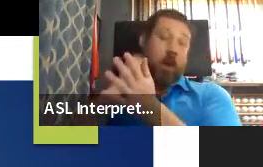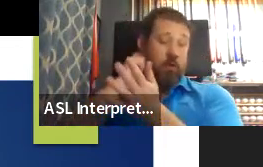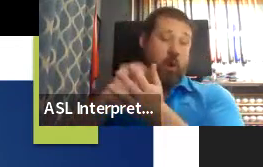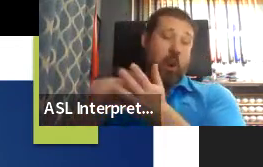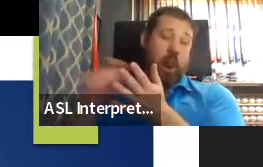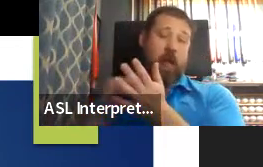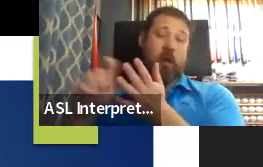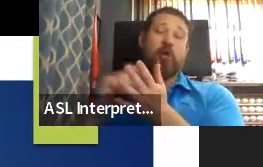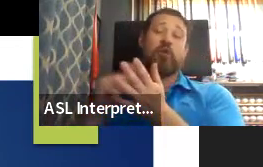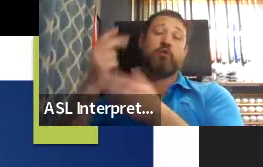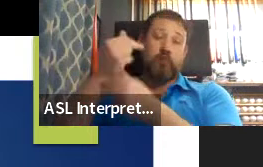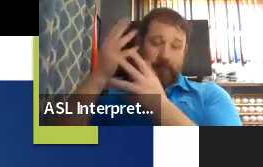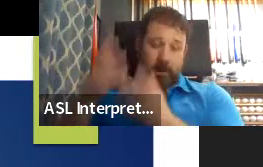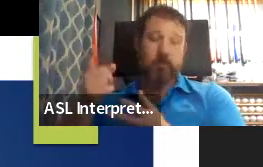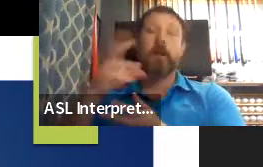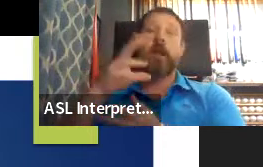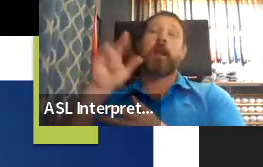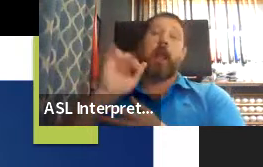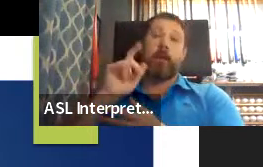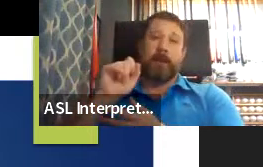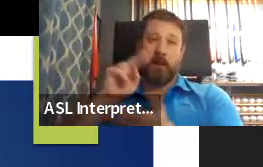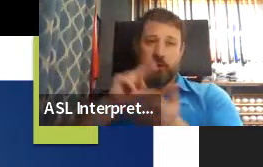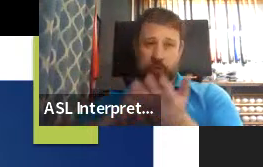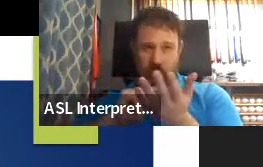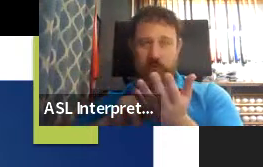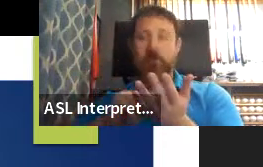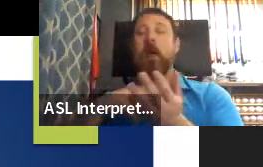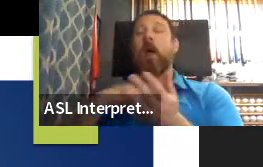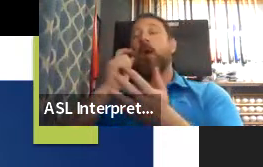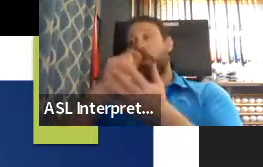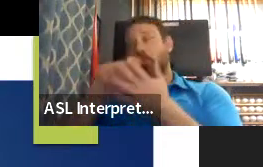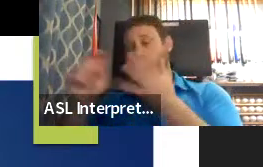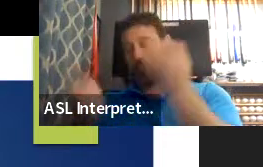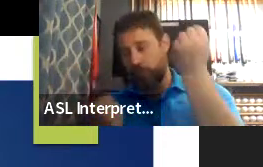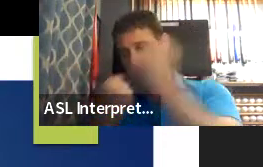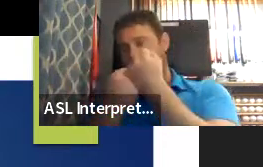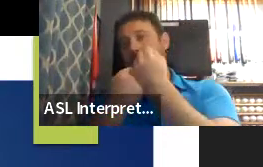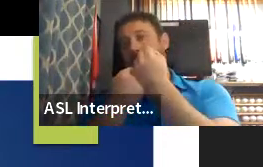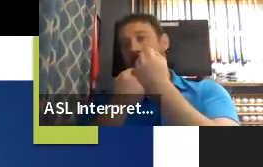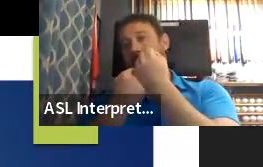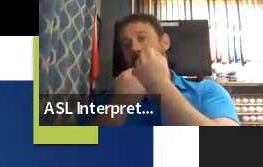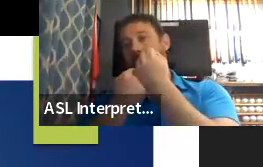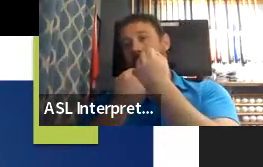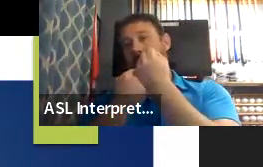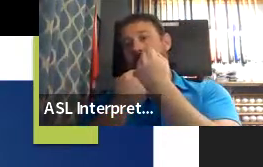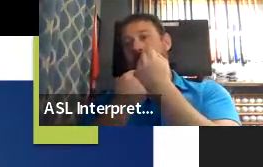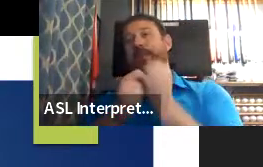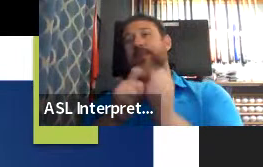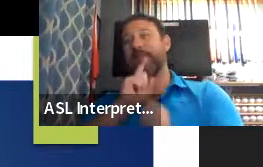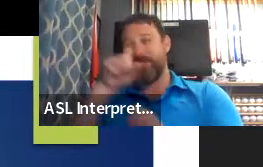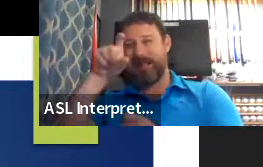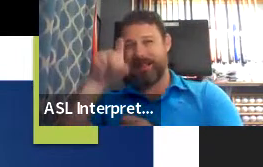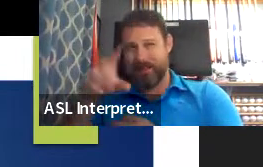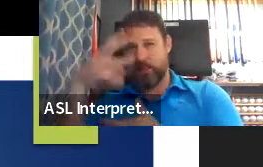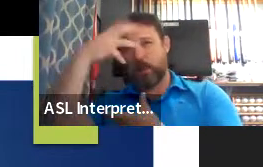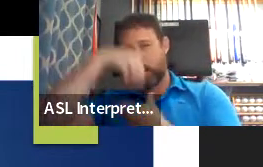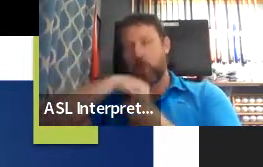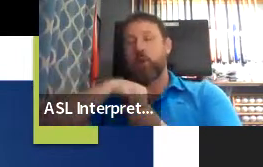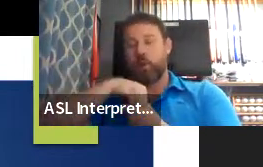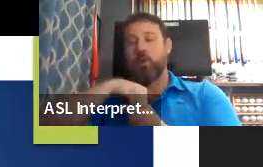of public instruction, and the Alameda County school nurses wrote a letter supporting that, saying, you really need to include school